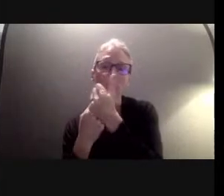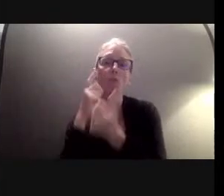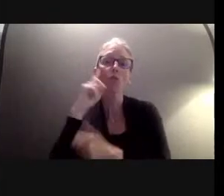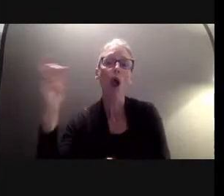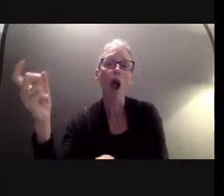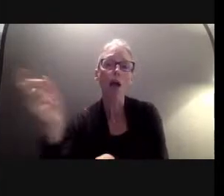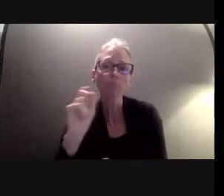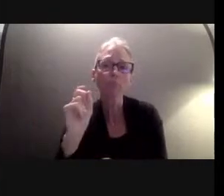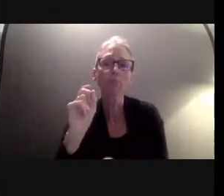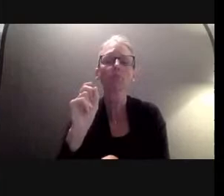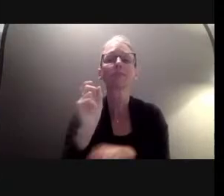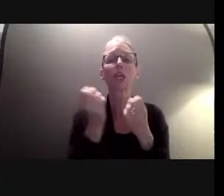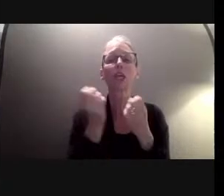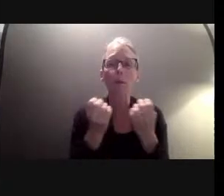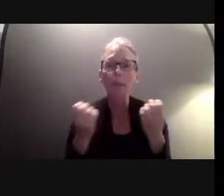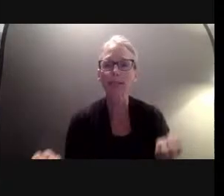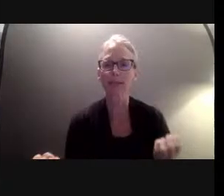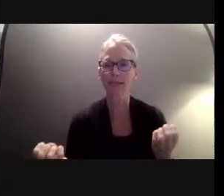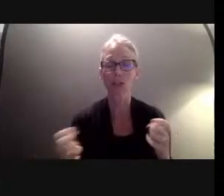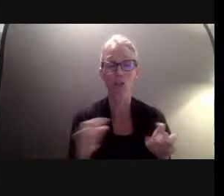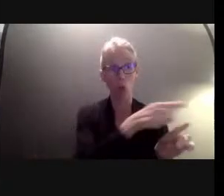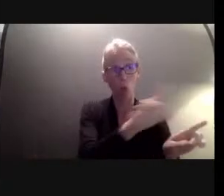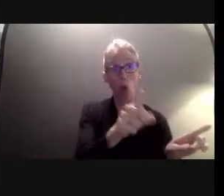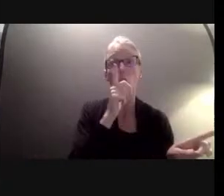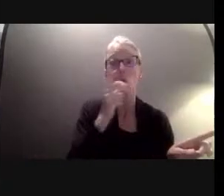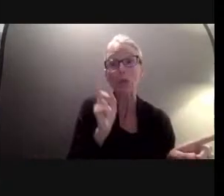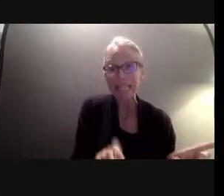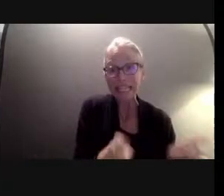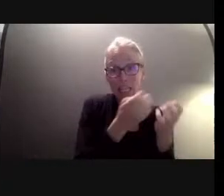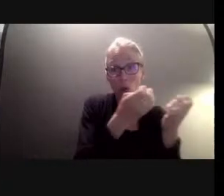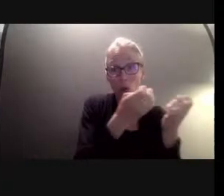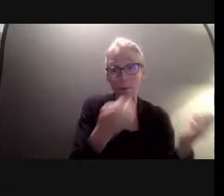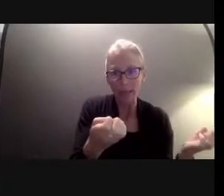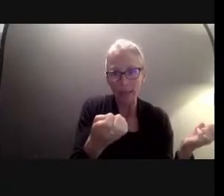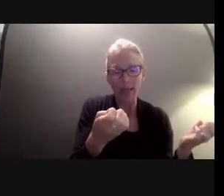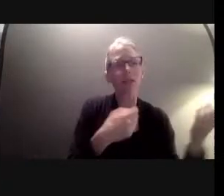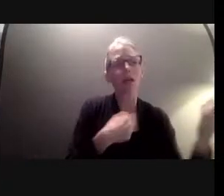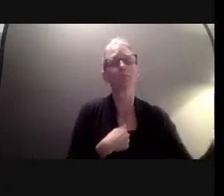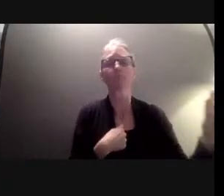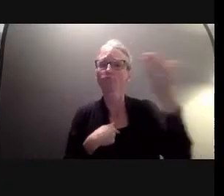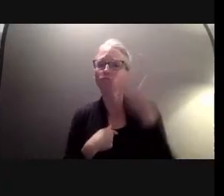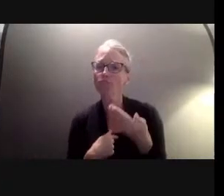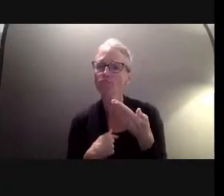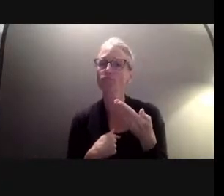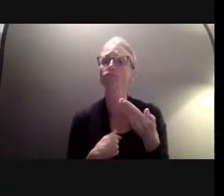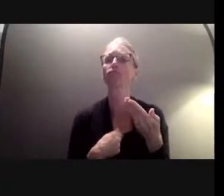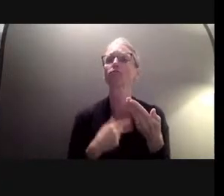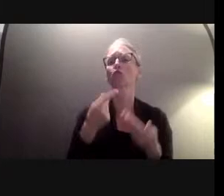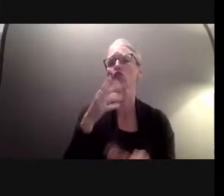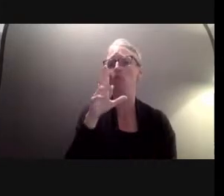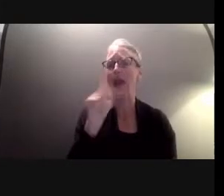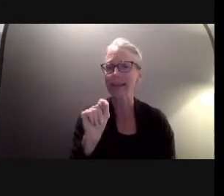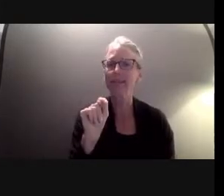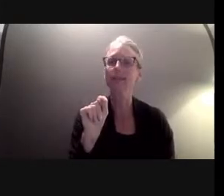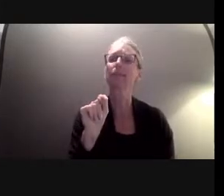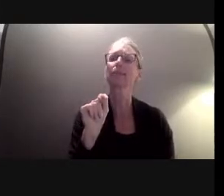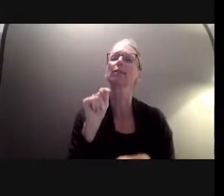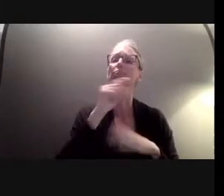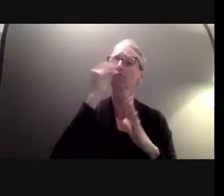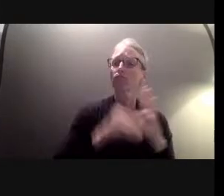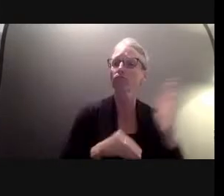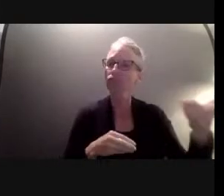grants or scholarships to get the gear that they need. Like I said, off-roading wheelchairs, adaptive mountain